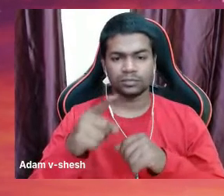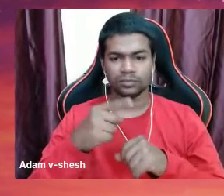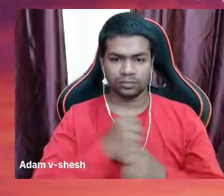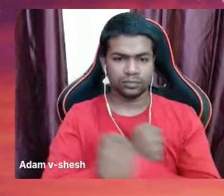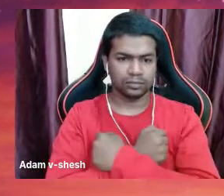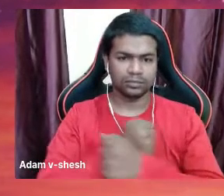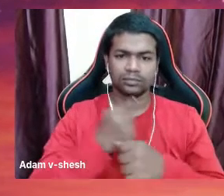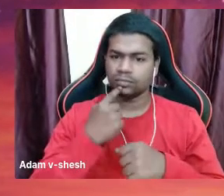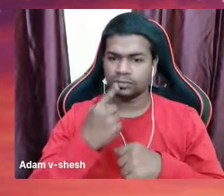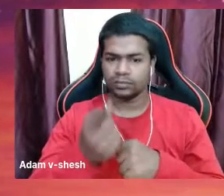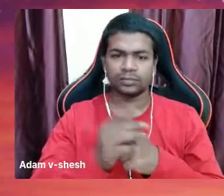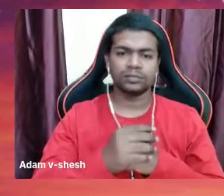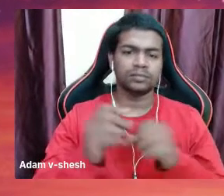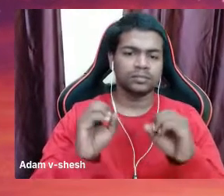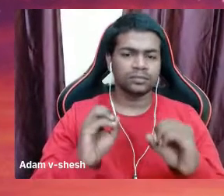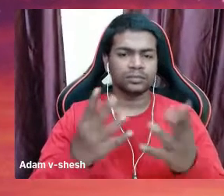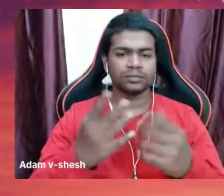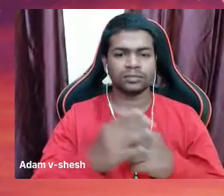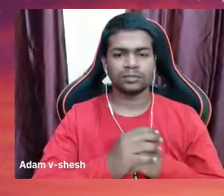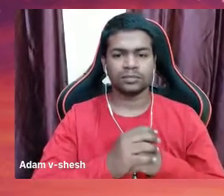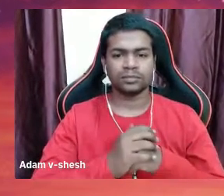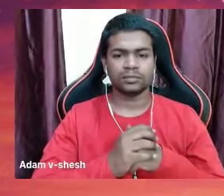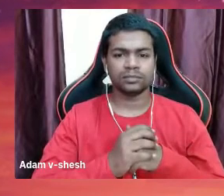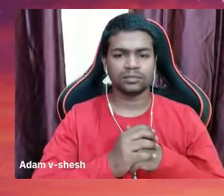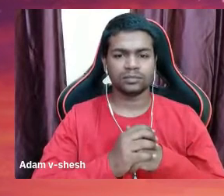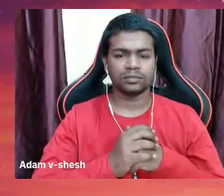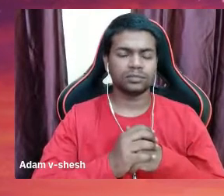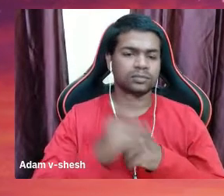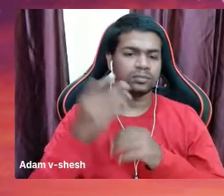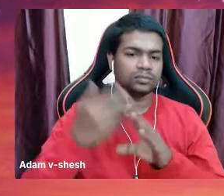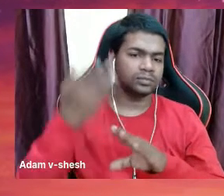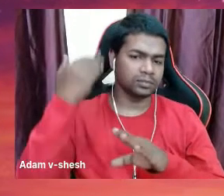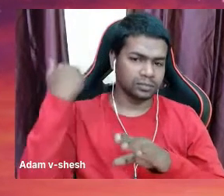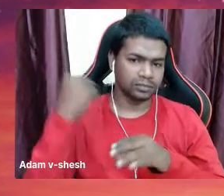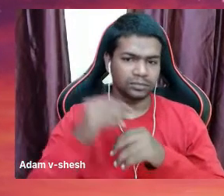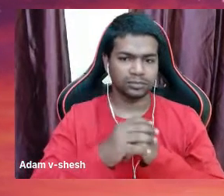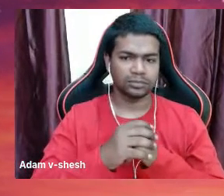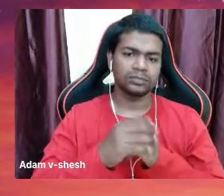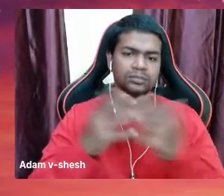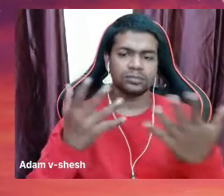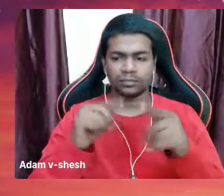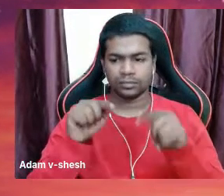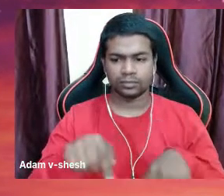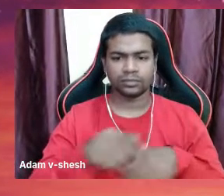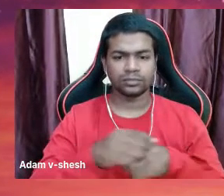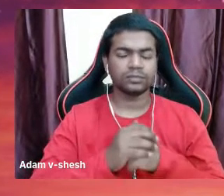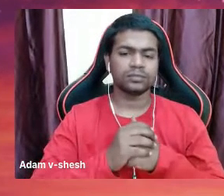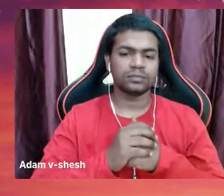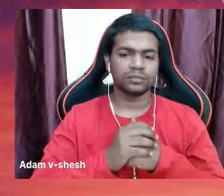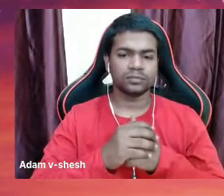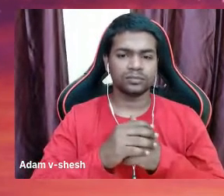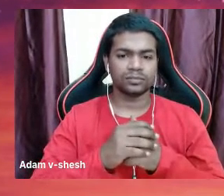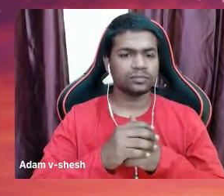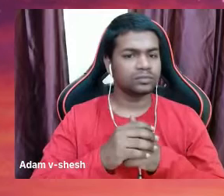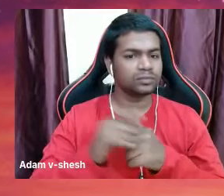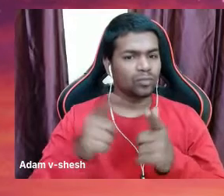you to start off and tell us a little bit about the decade, or I guess maybe now actually over a decade long journey